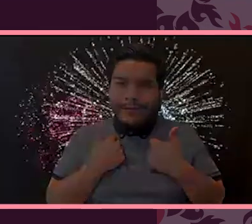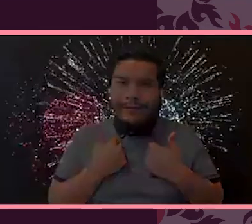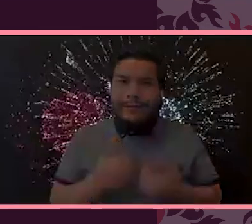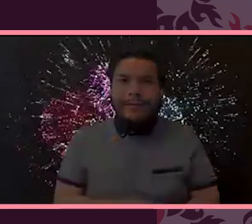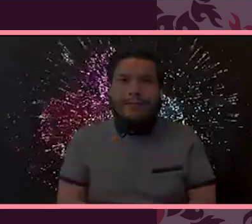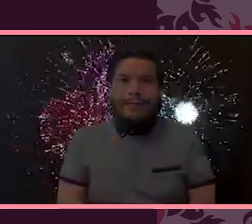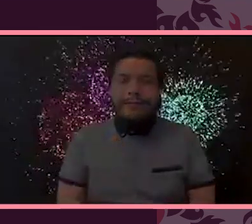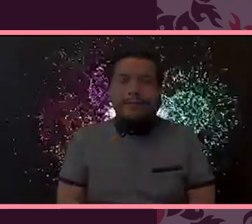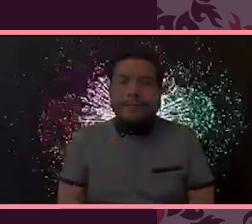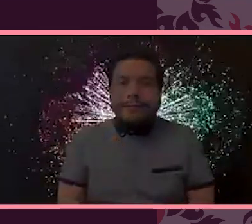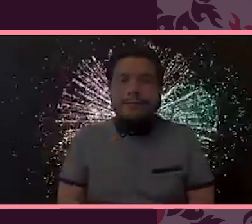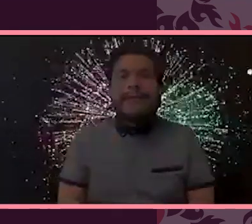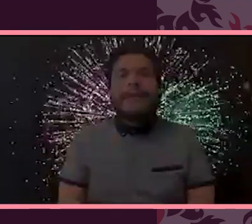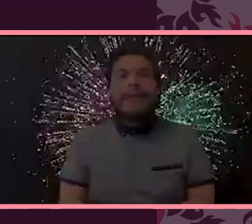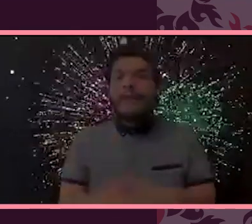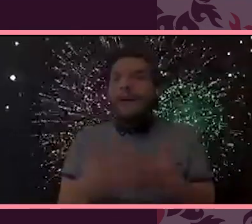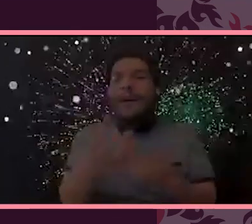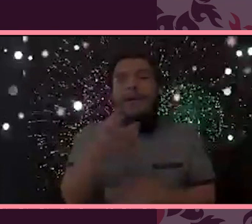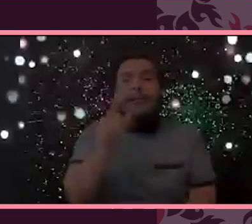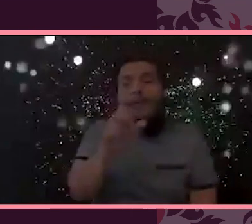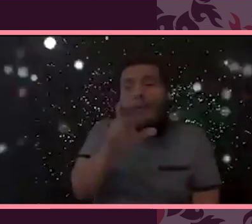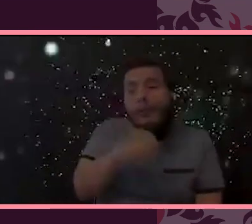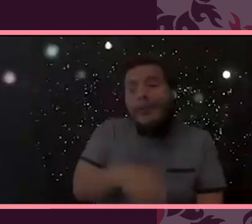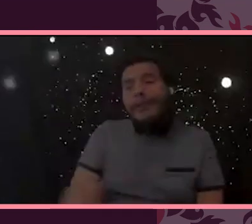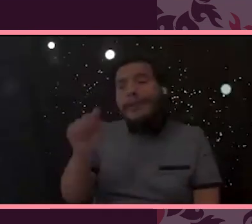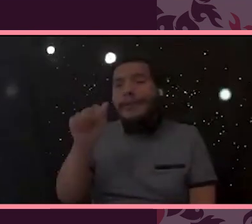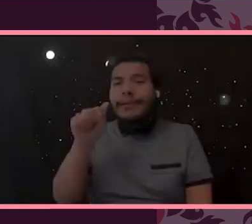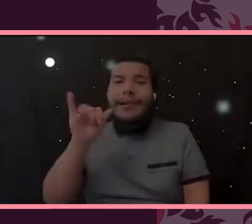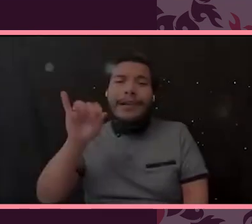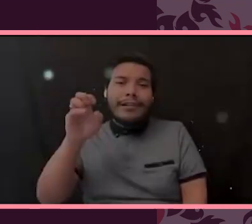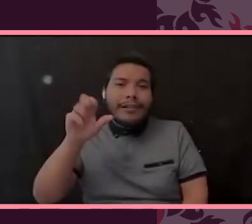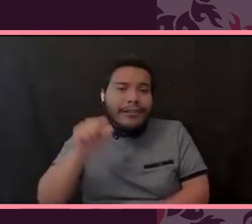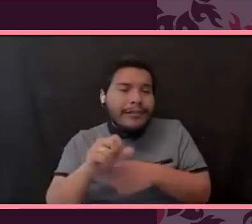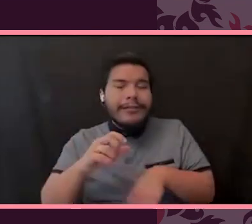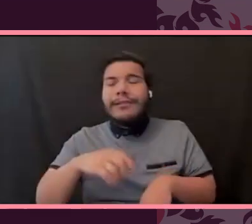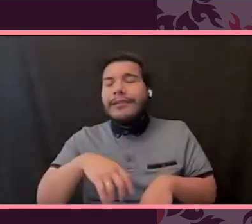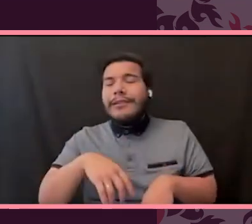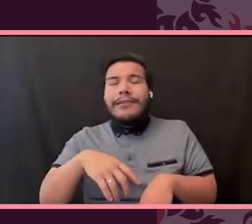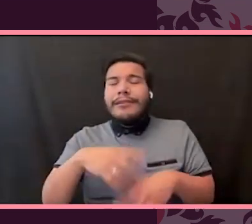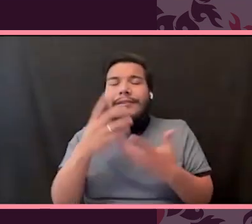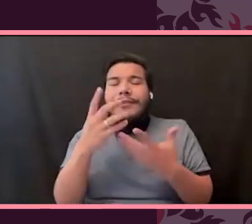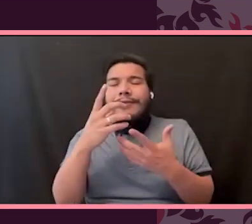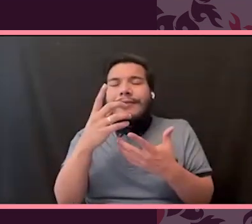And it sounds beautiful, Toren and Taejas. It sounds beautiful.